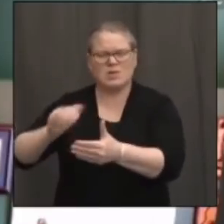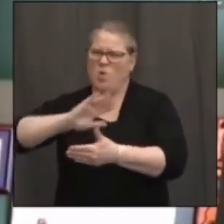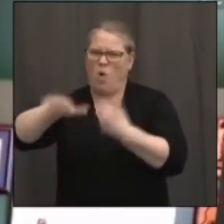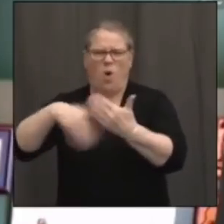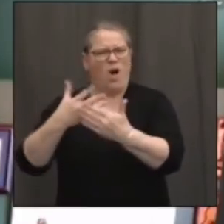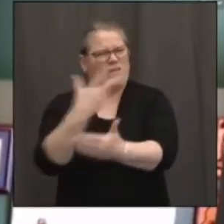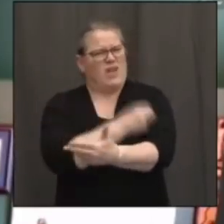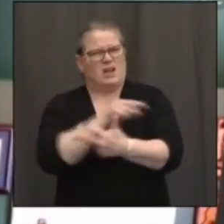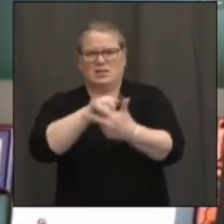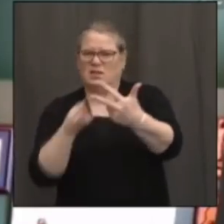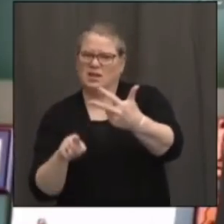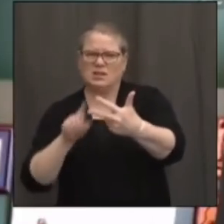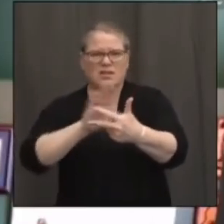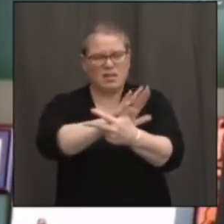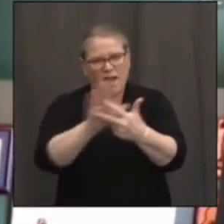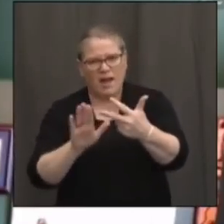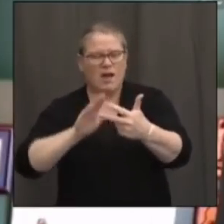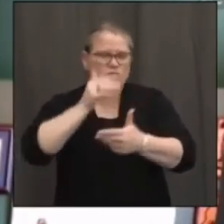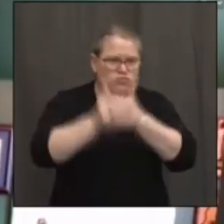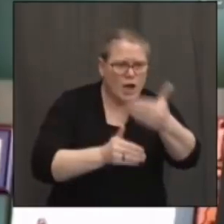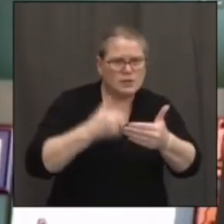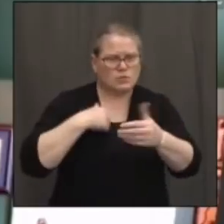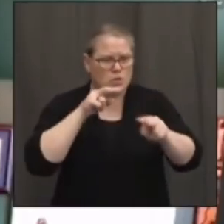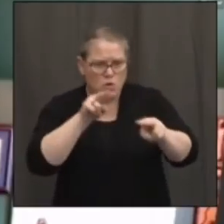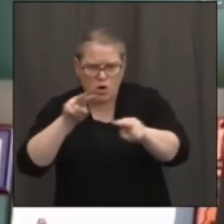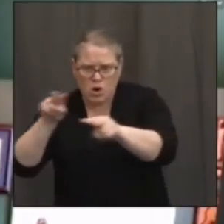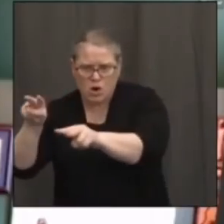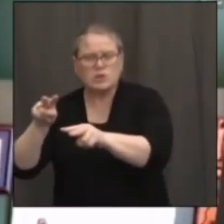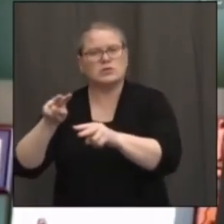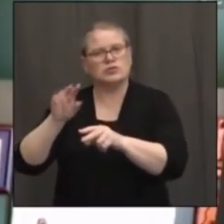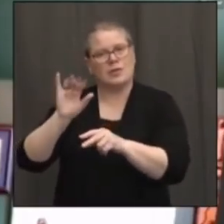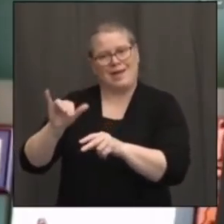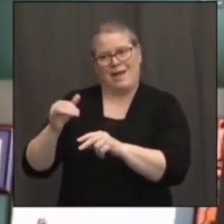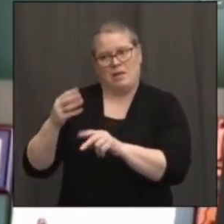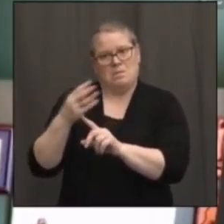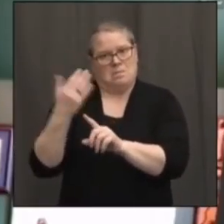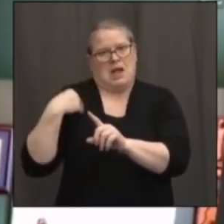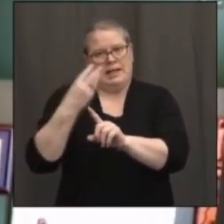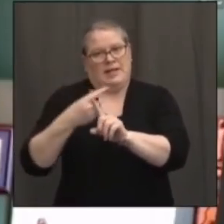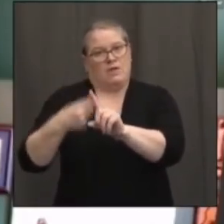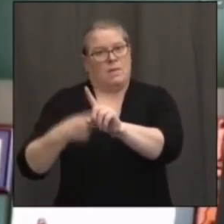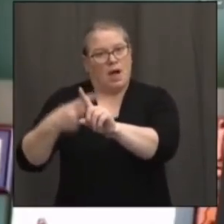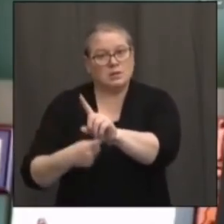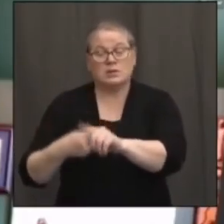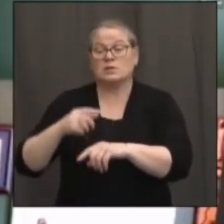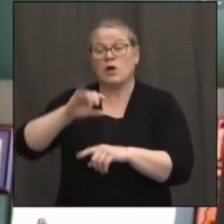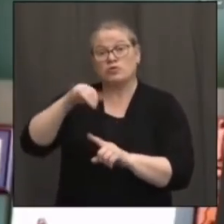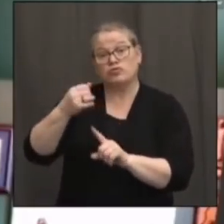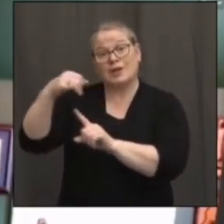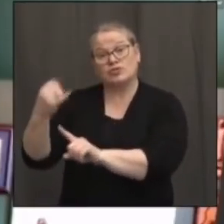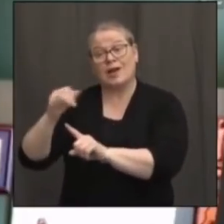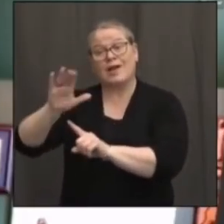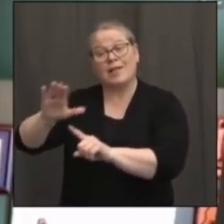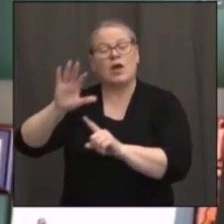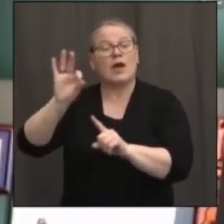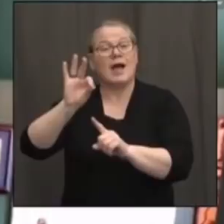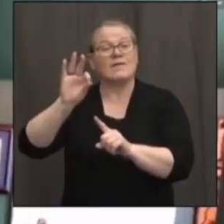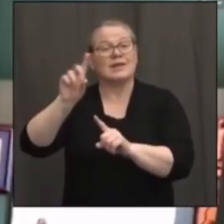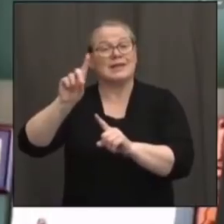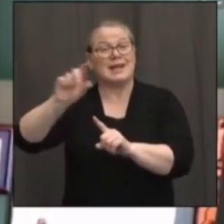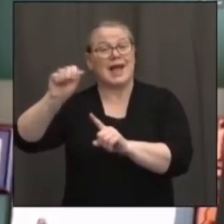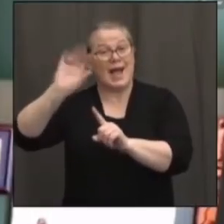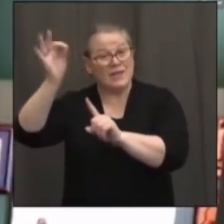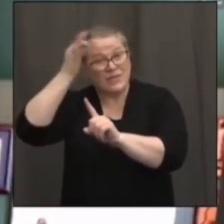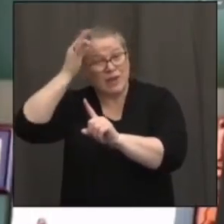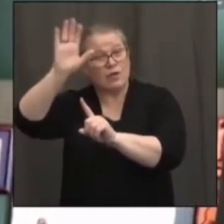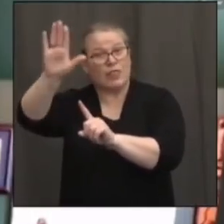over these last several months. And in the last week, our science subcommittee, we were looking at the same data that the FDA advisors were reviewing, the data